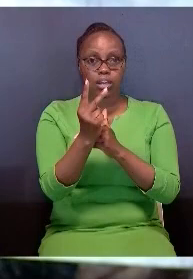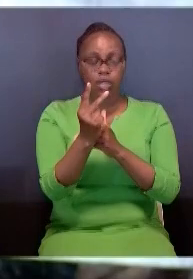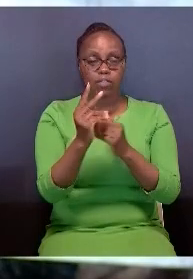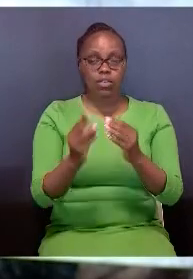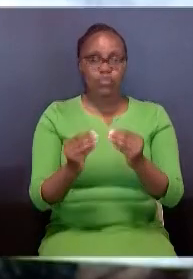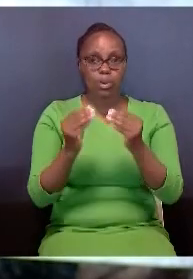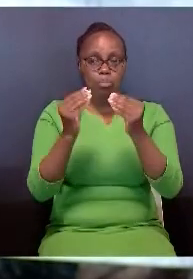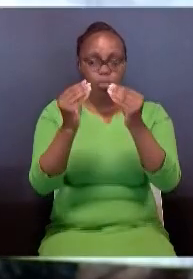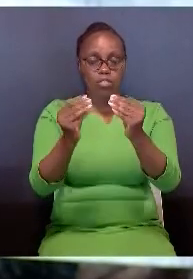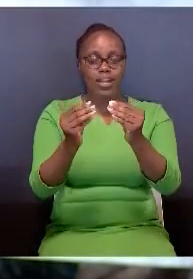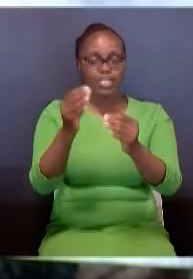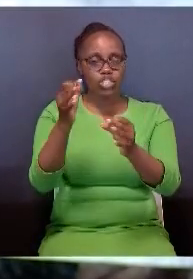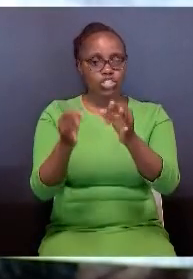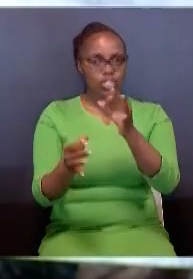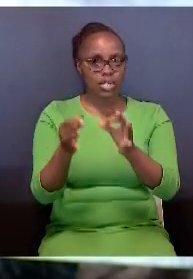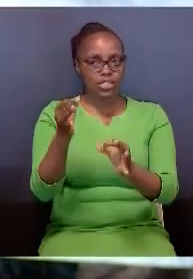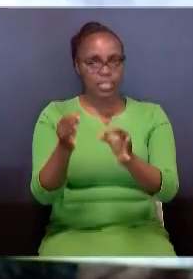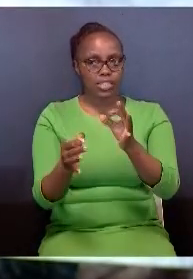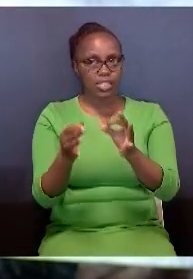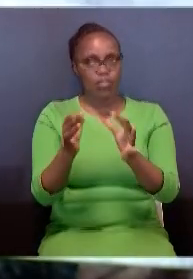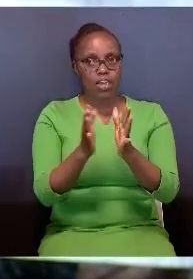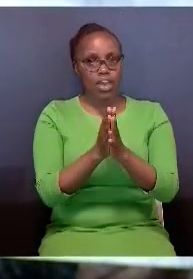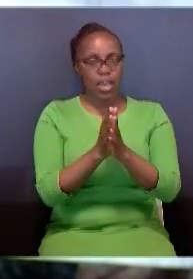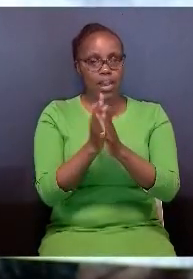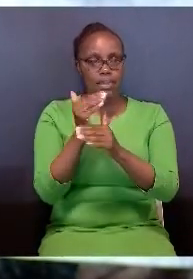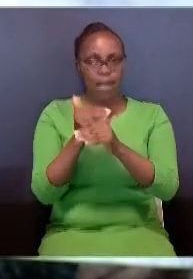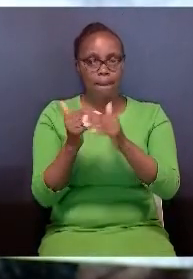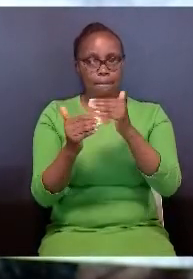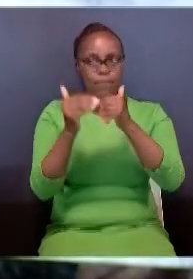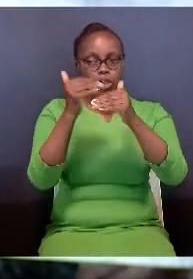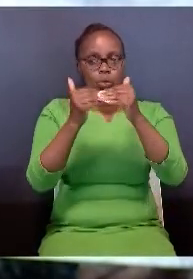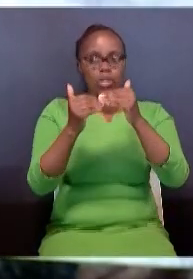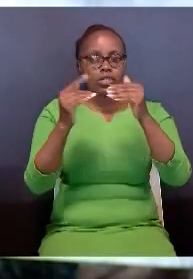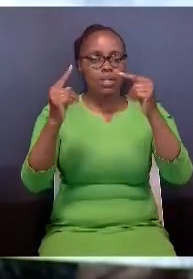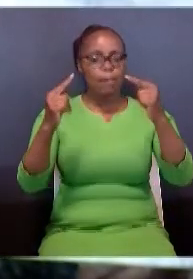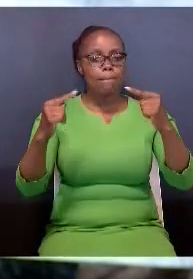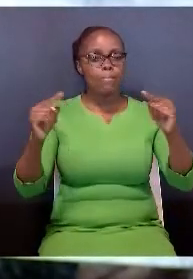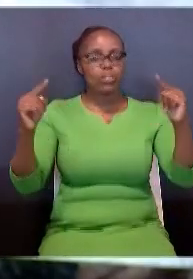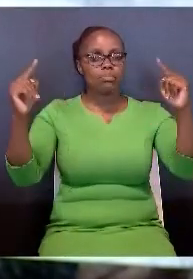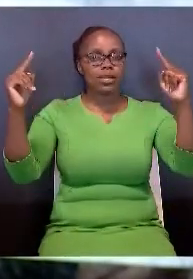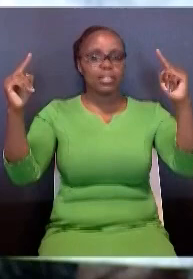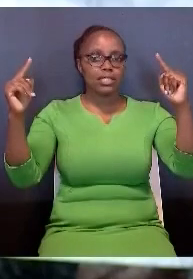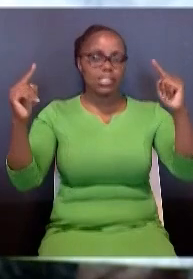provide justice, and build prosperity.